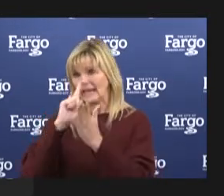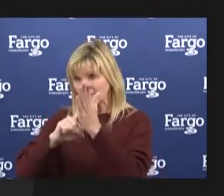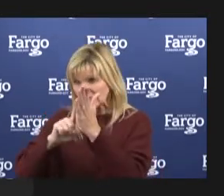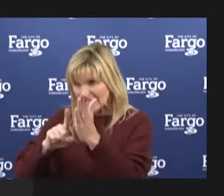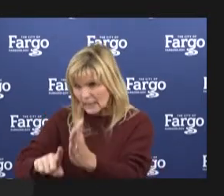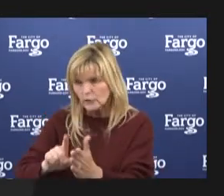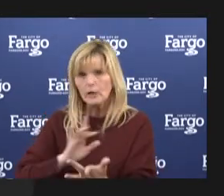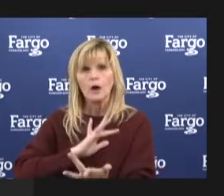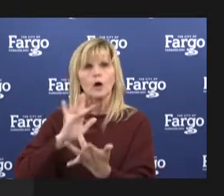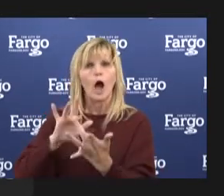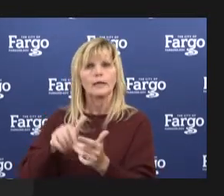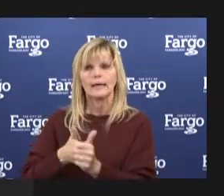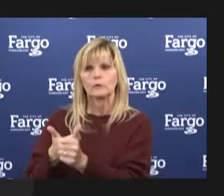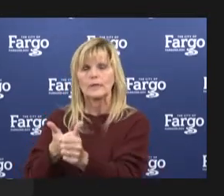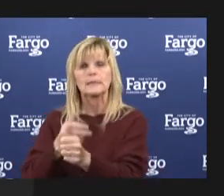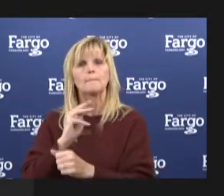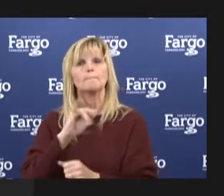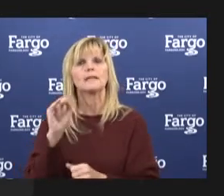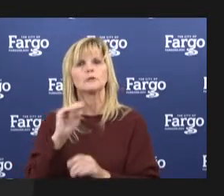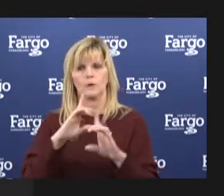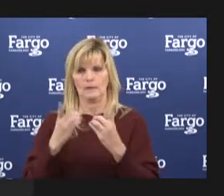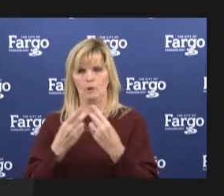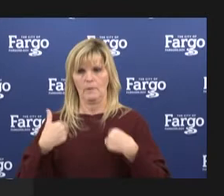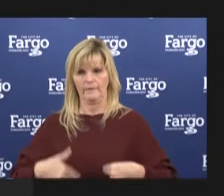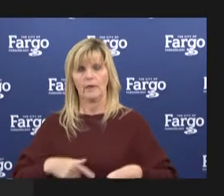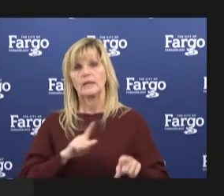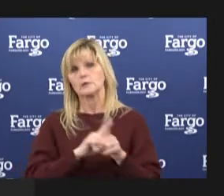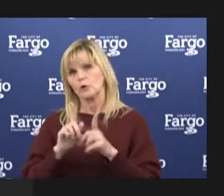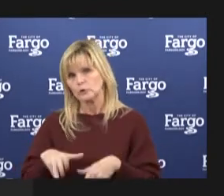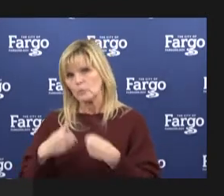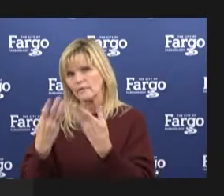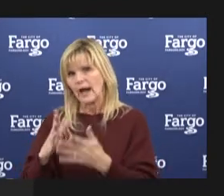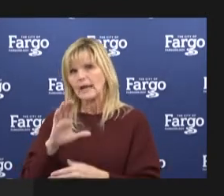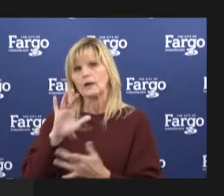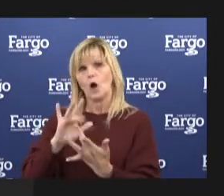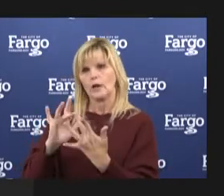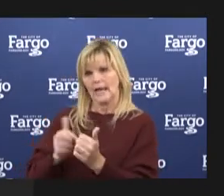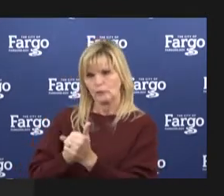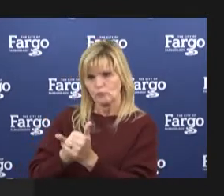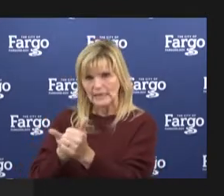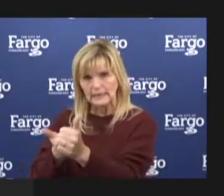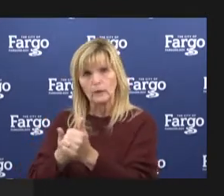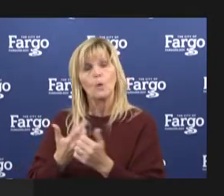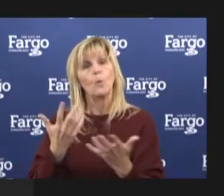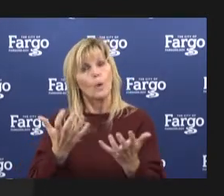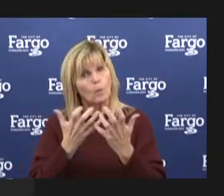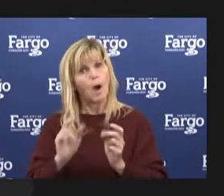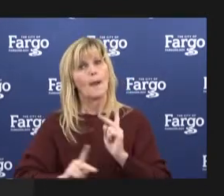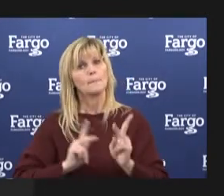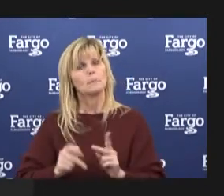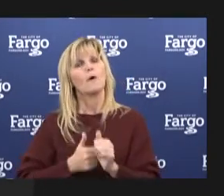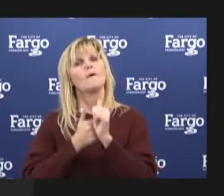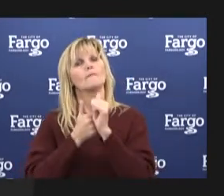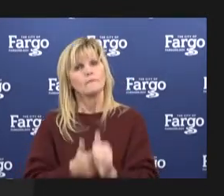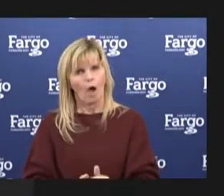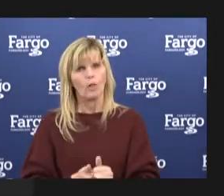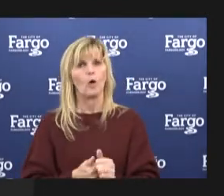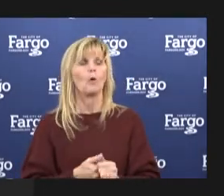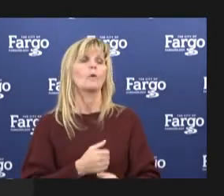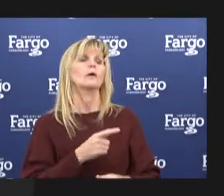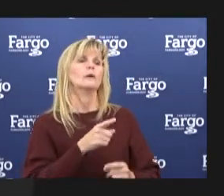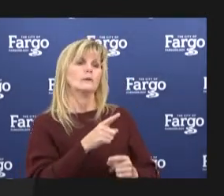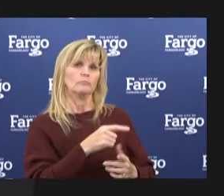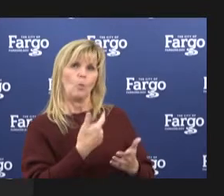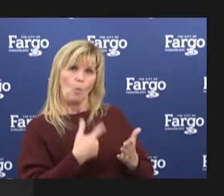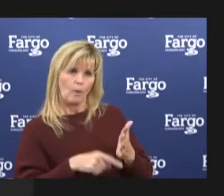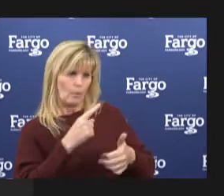tracing. Minnesota Department of Health is also providing that. And we would really like people to follow the guidance. We also